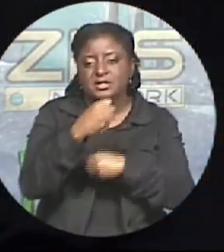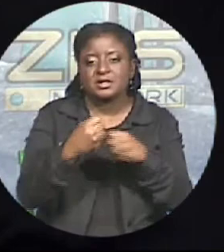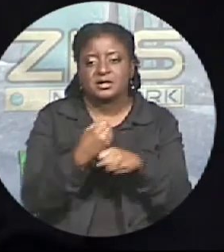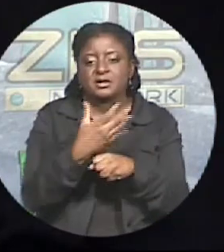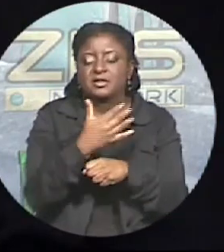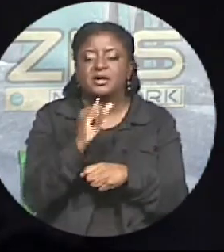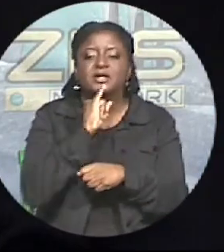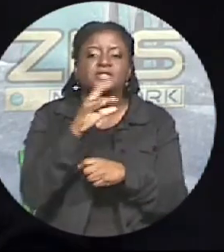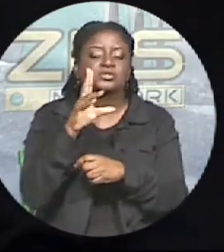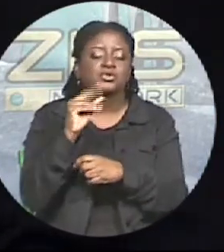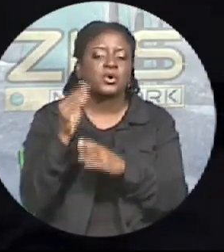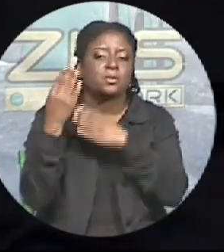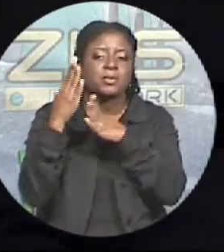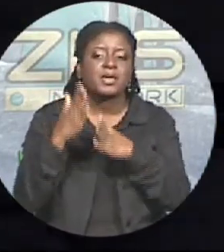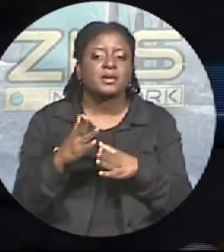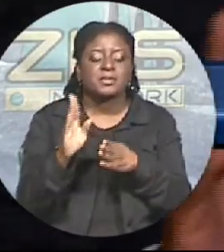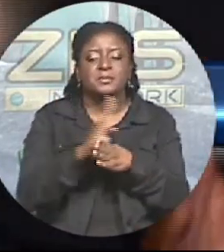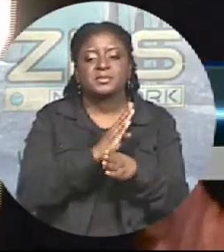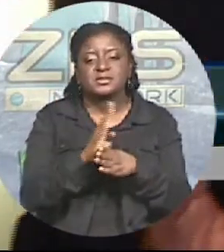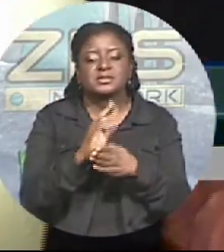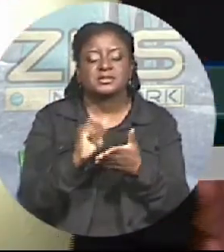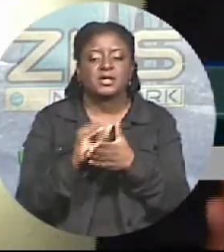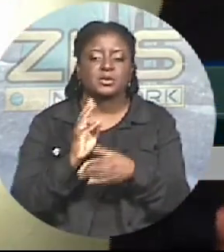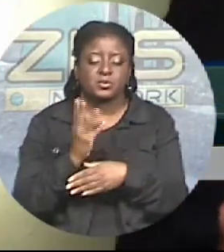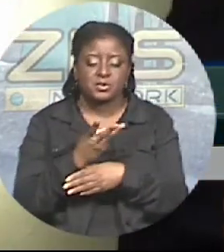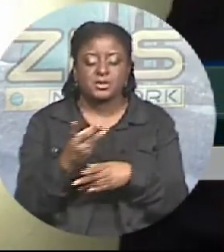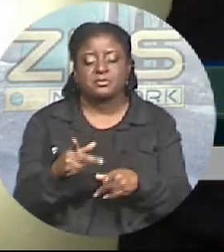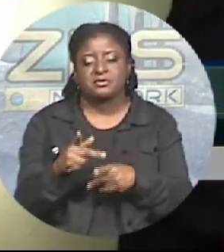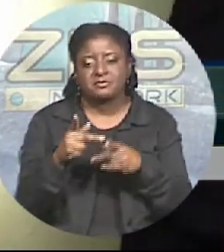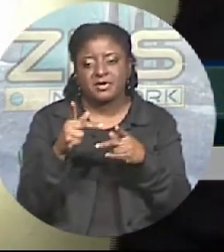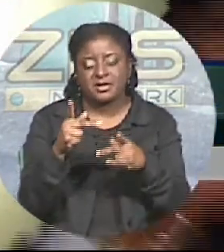business that we provide